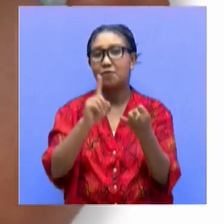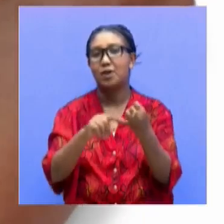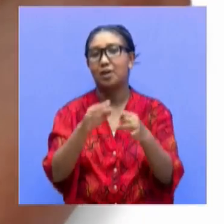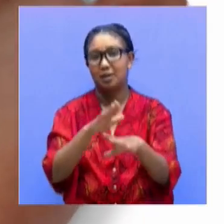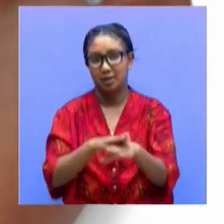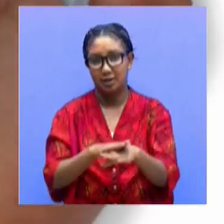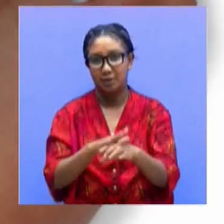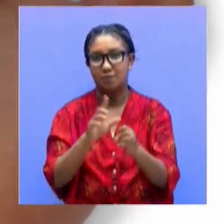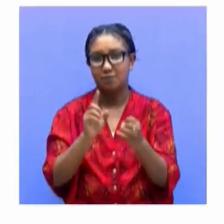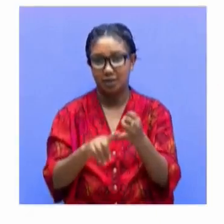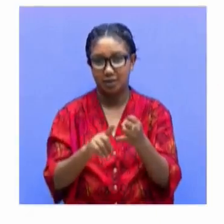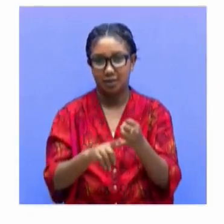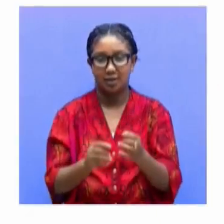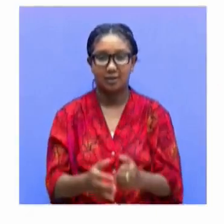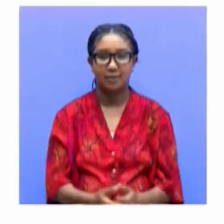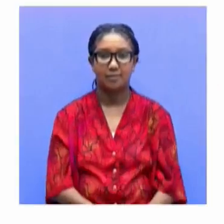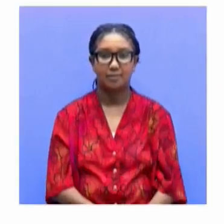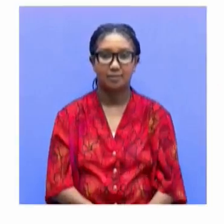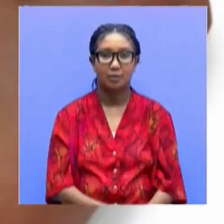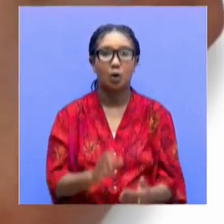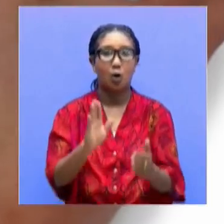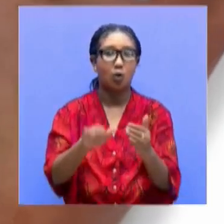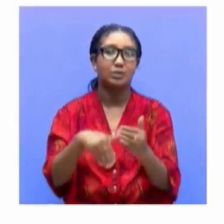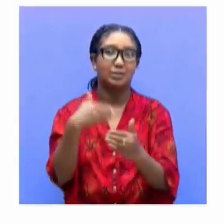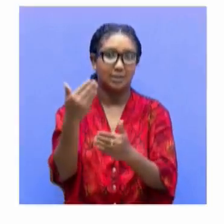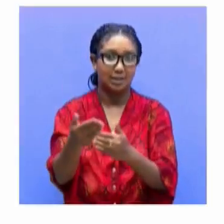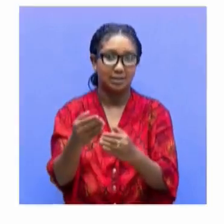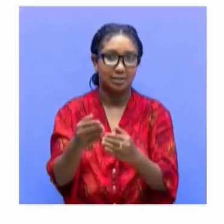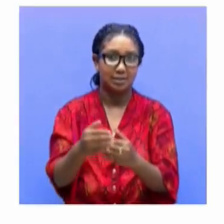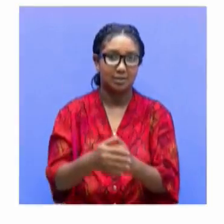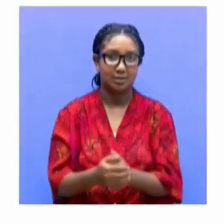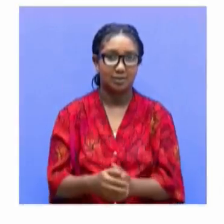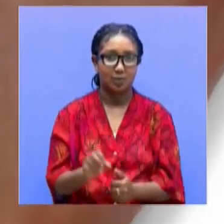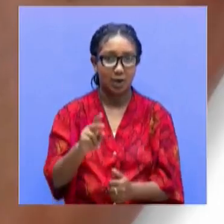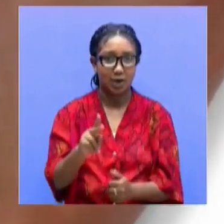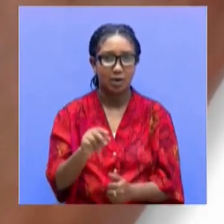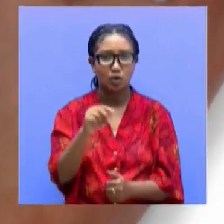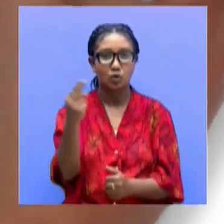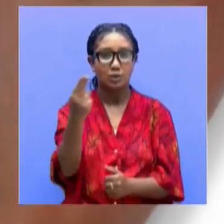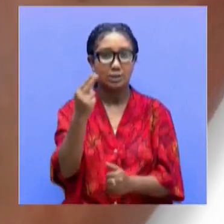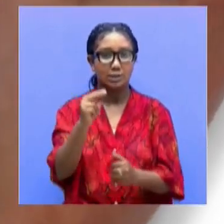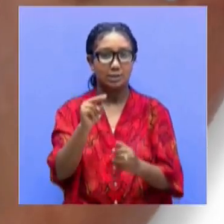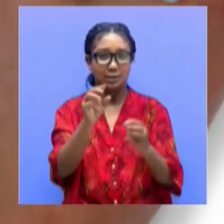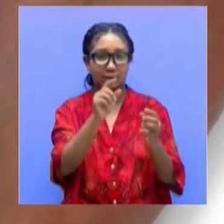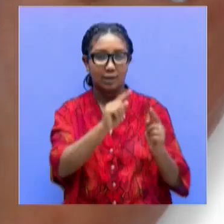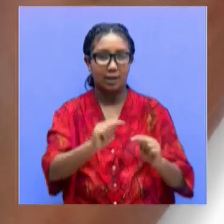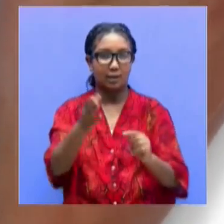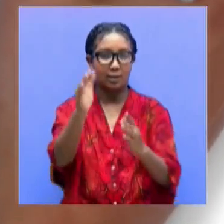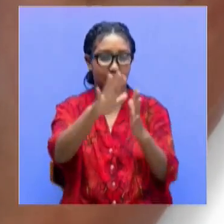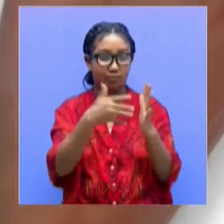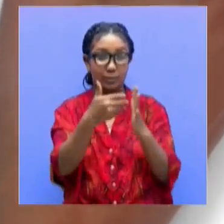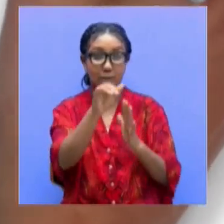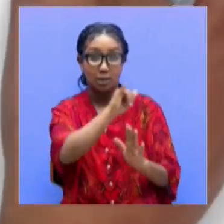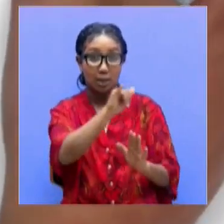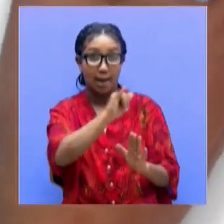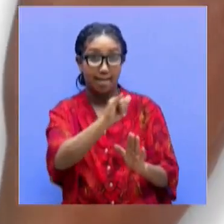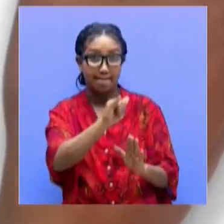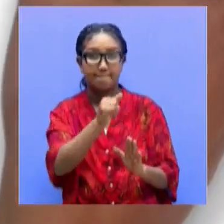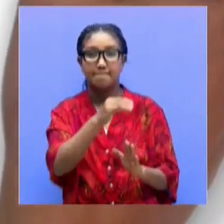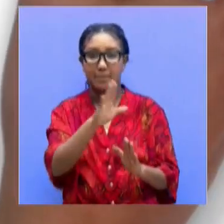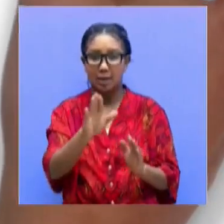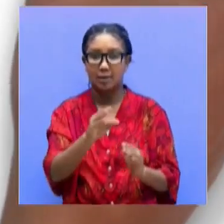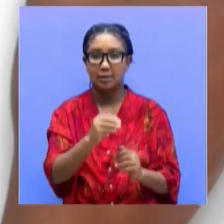finally or then. Okay, use this technique and